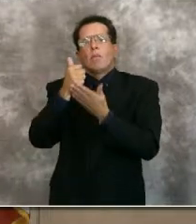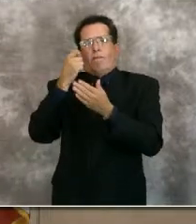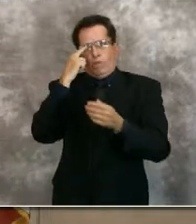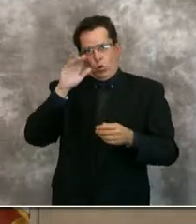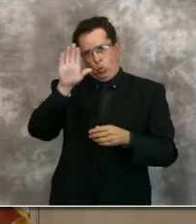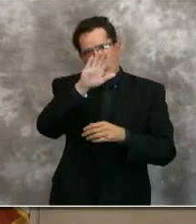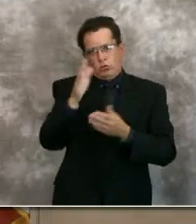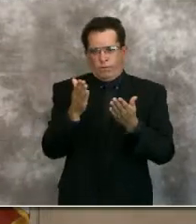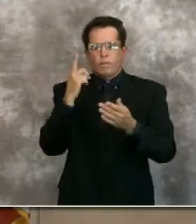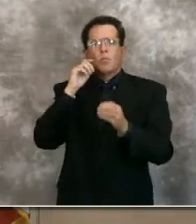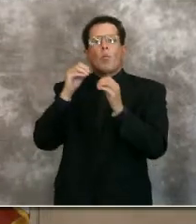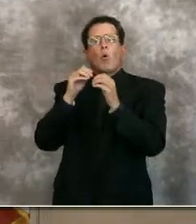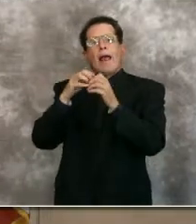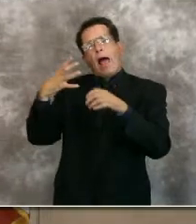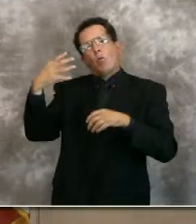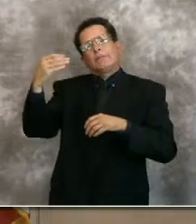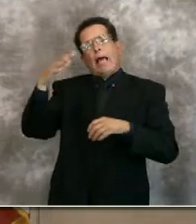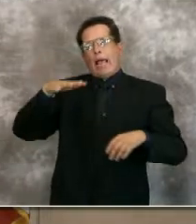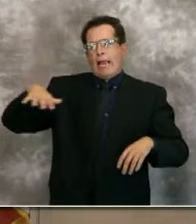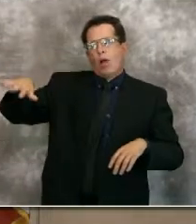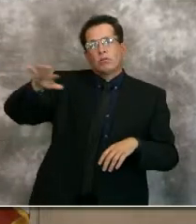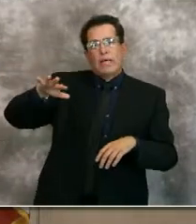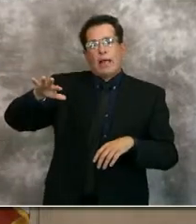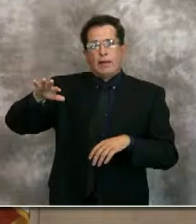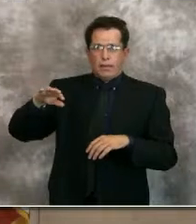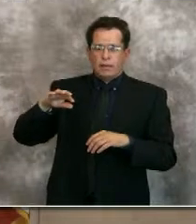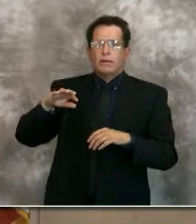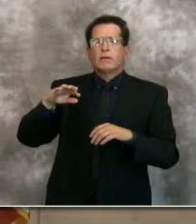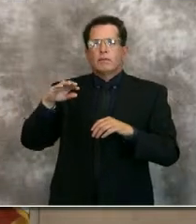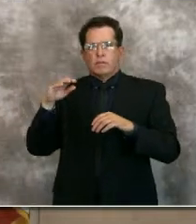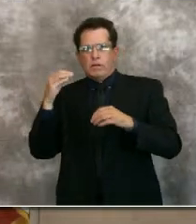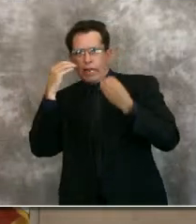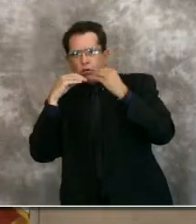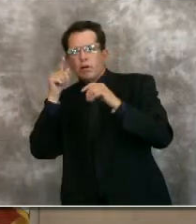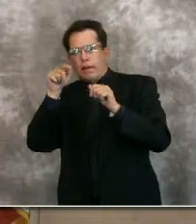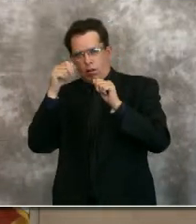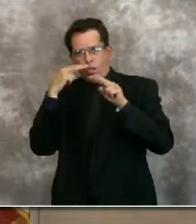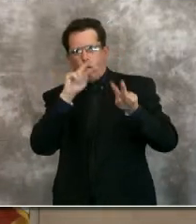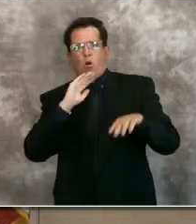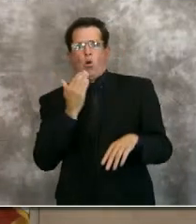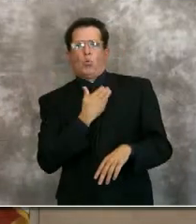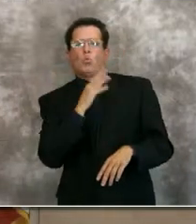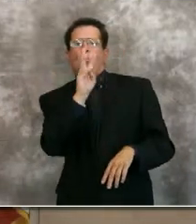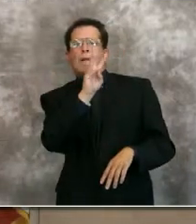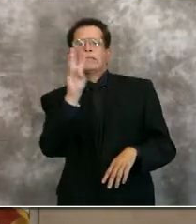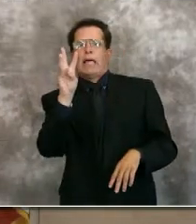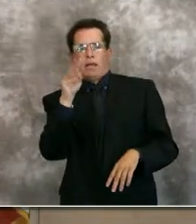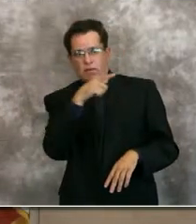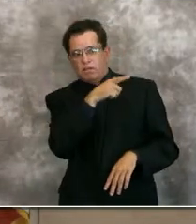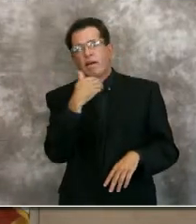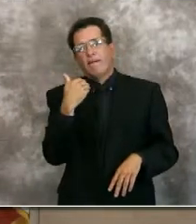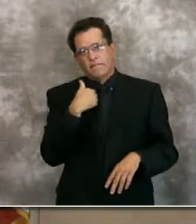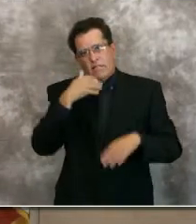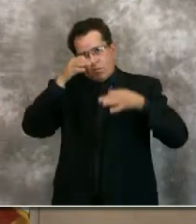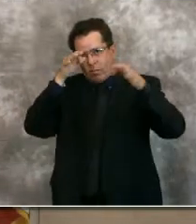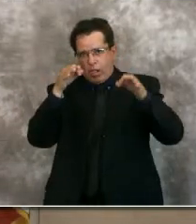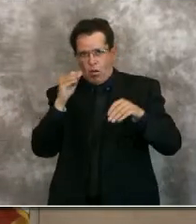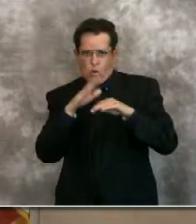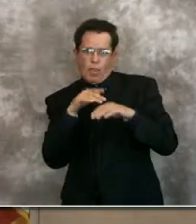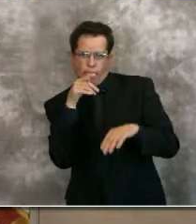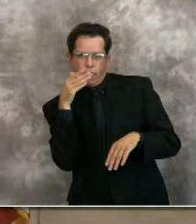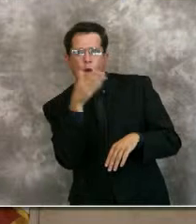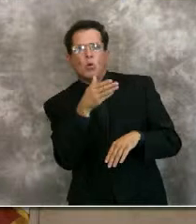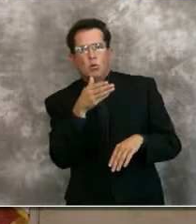into the outside areas, they can get on the Planning and Development Services website. There's information and directions there,